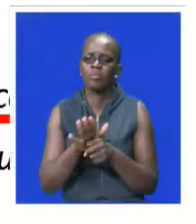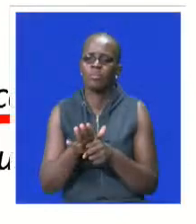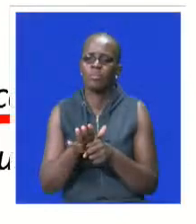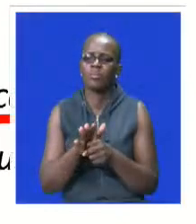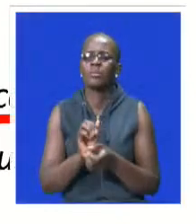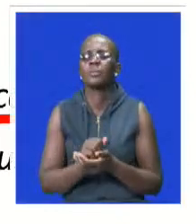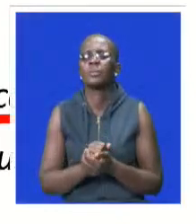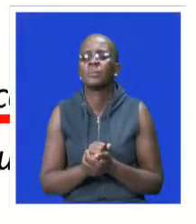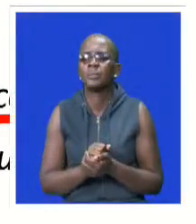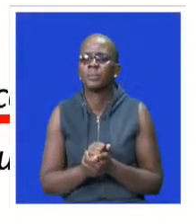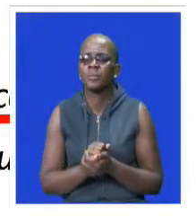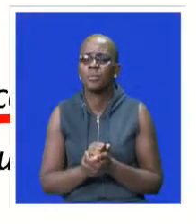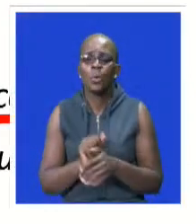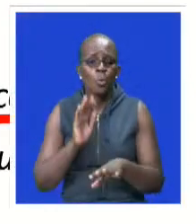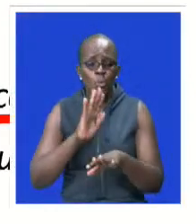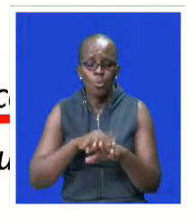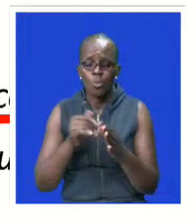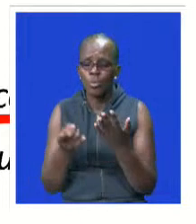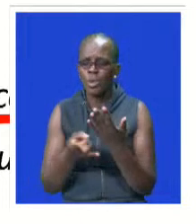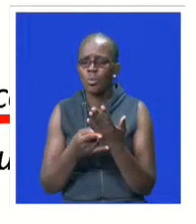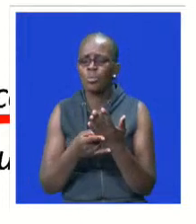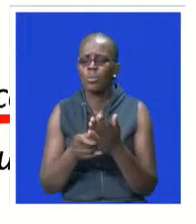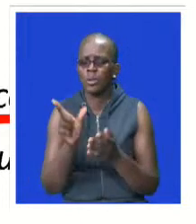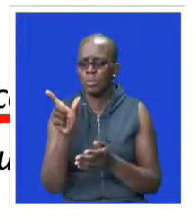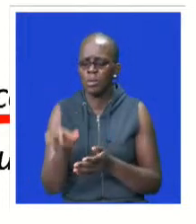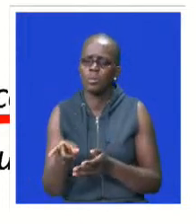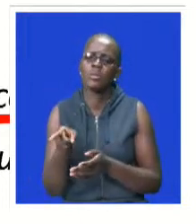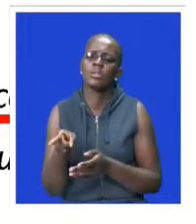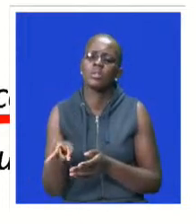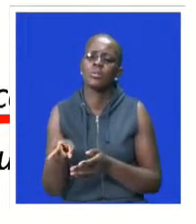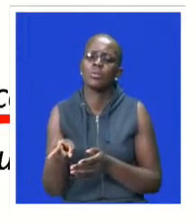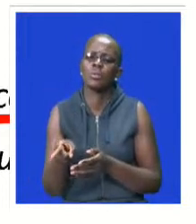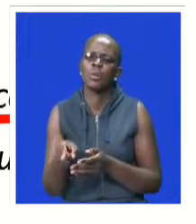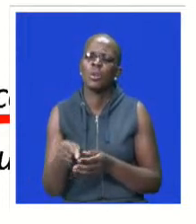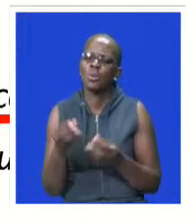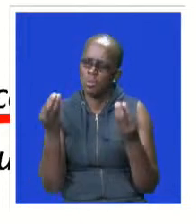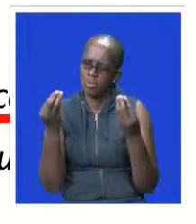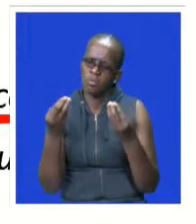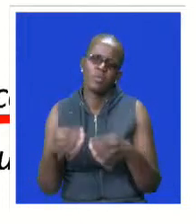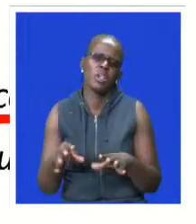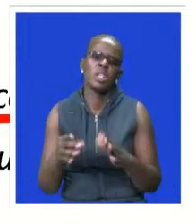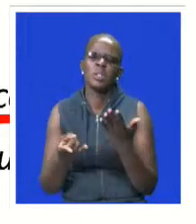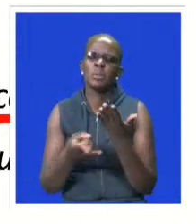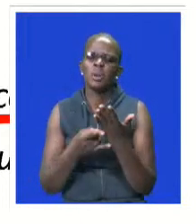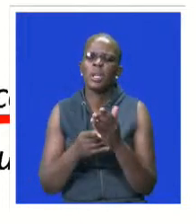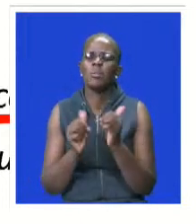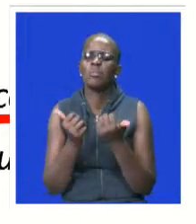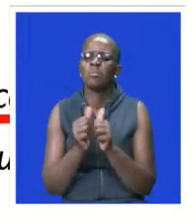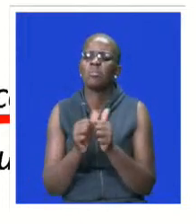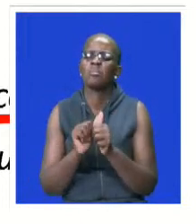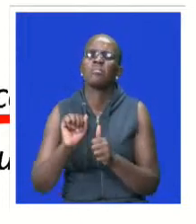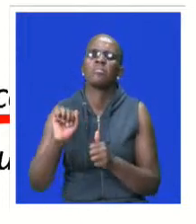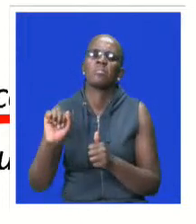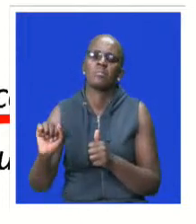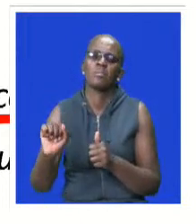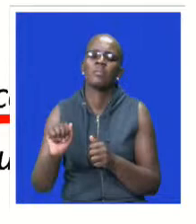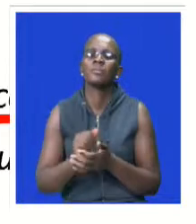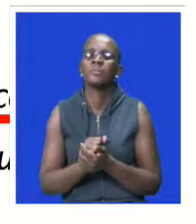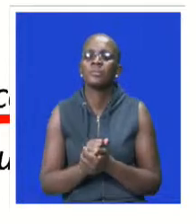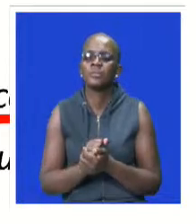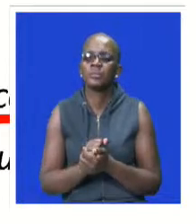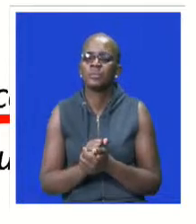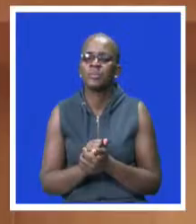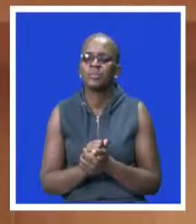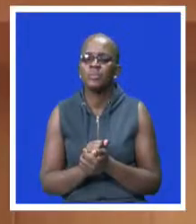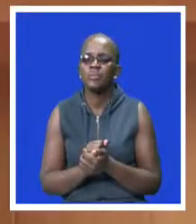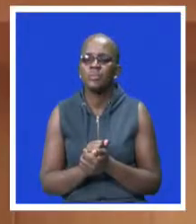way next to being motivational, which means that then you failed your task. Okay, it means that you failed your